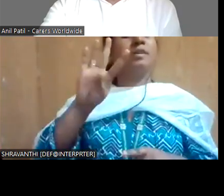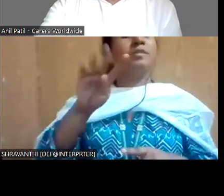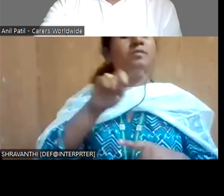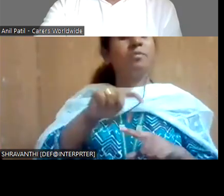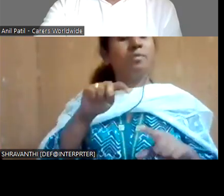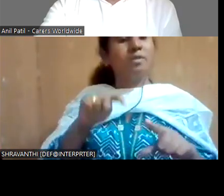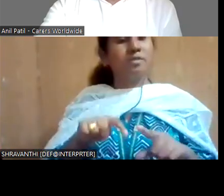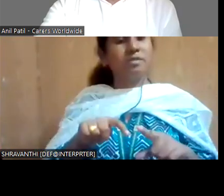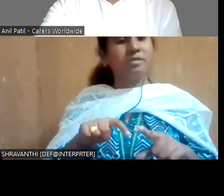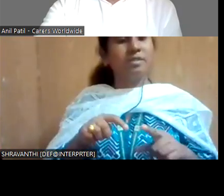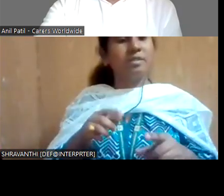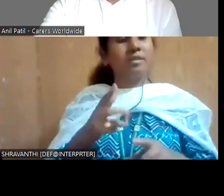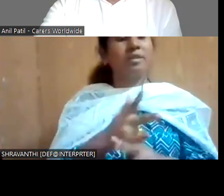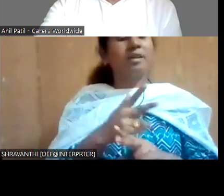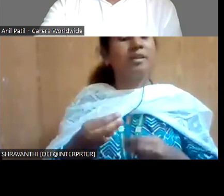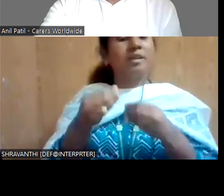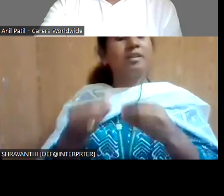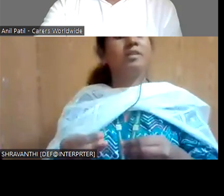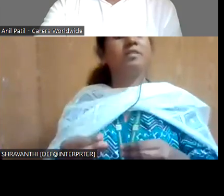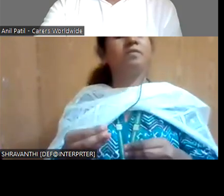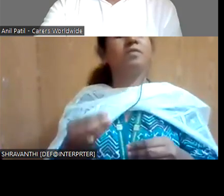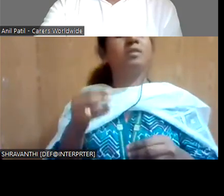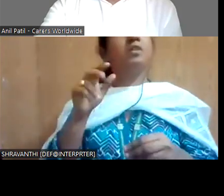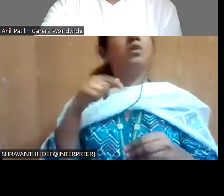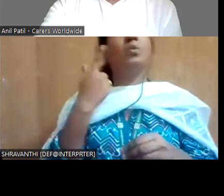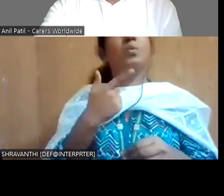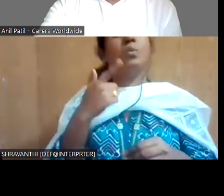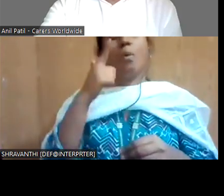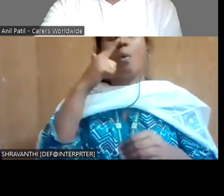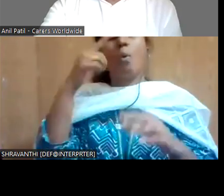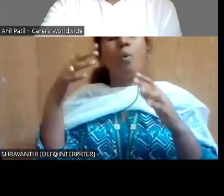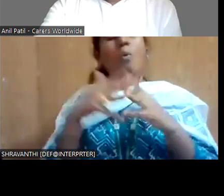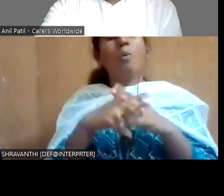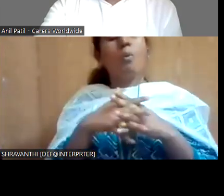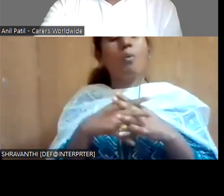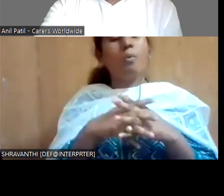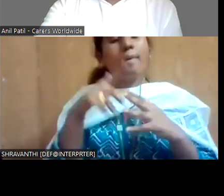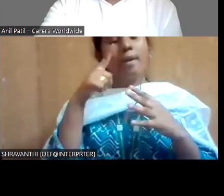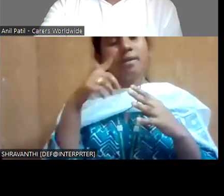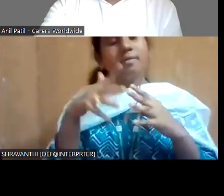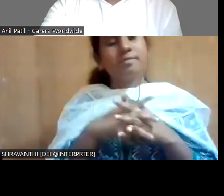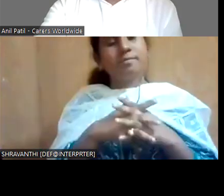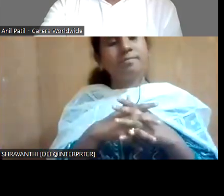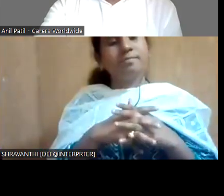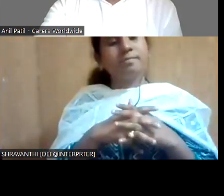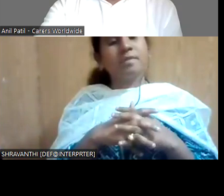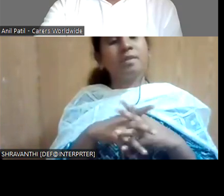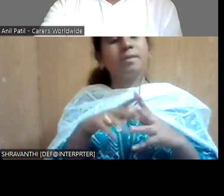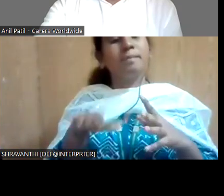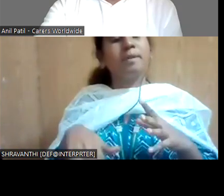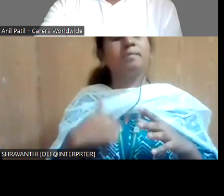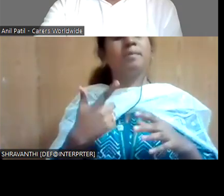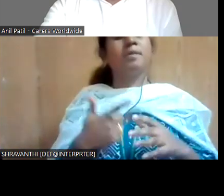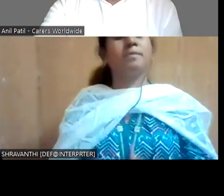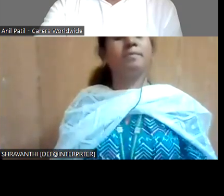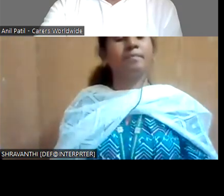women, and you used the term that we need to defeminize caregiving. So maybe I'll go to Madhusudhan ji and